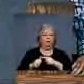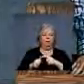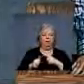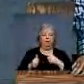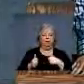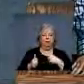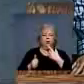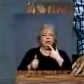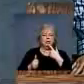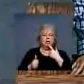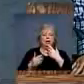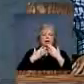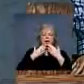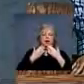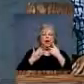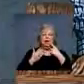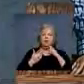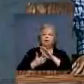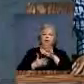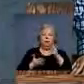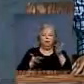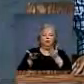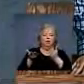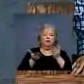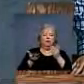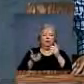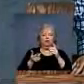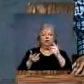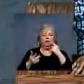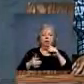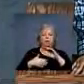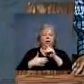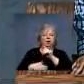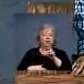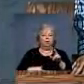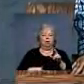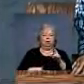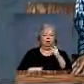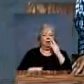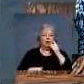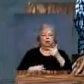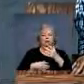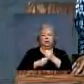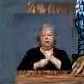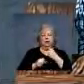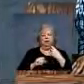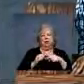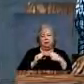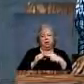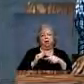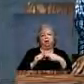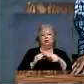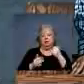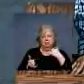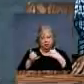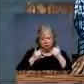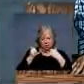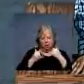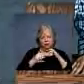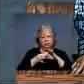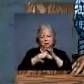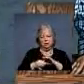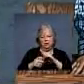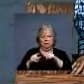by saying thanks for the service that you provide to our city. I know you get a lot of emails, a lot of phone calls on various items,